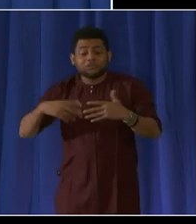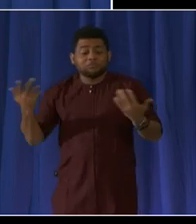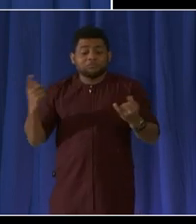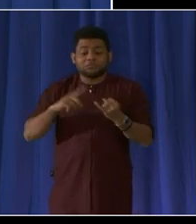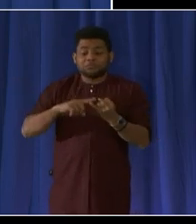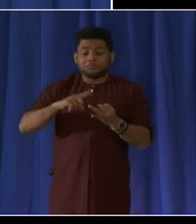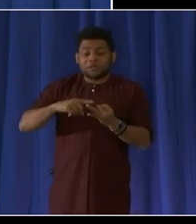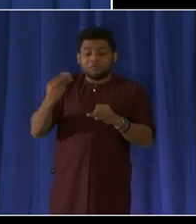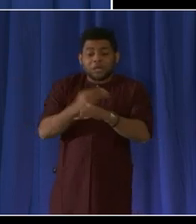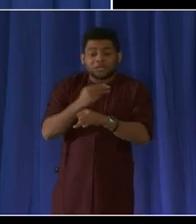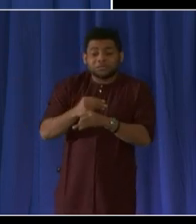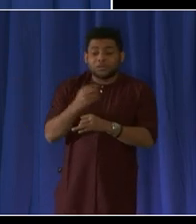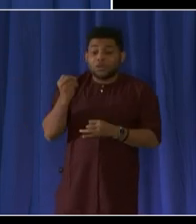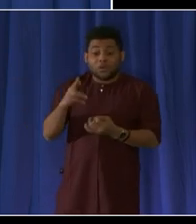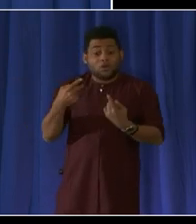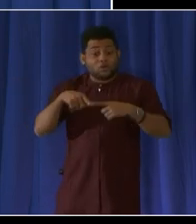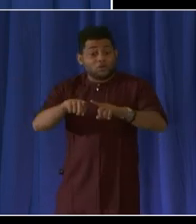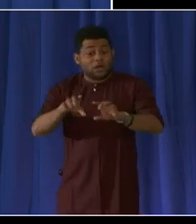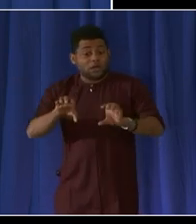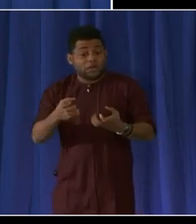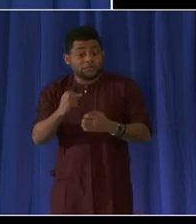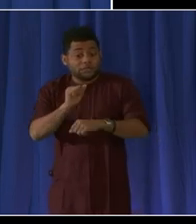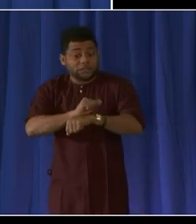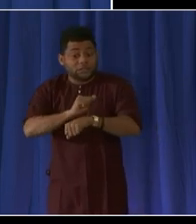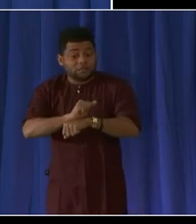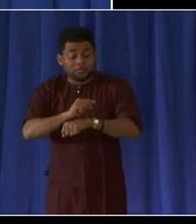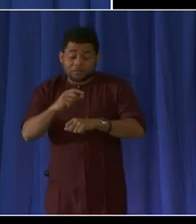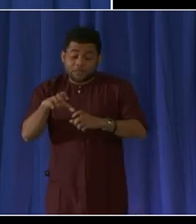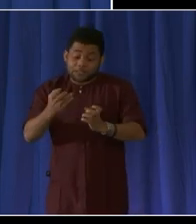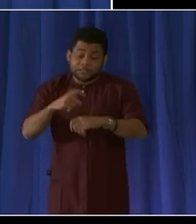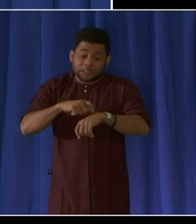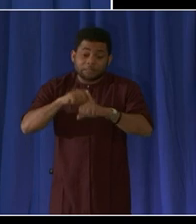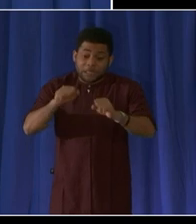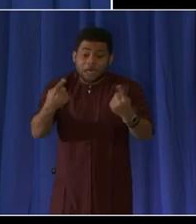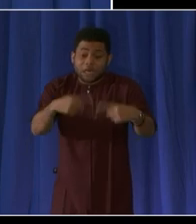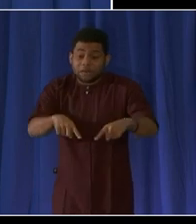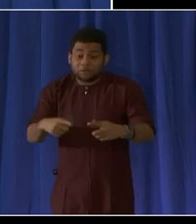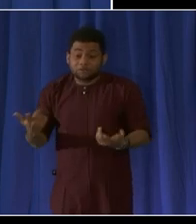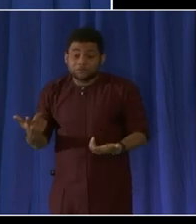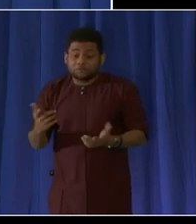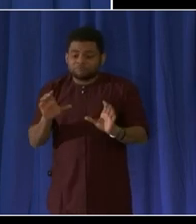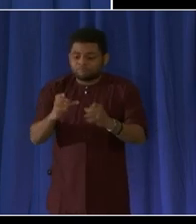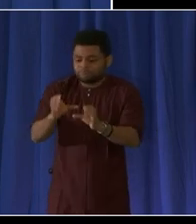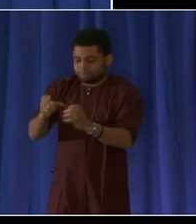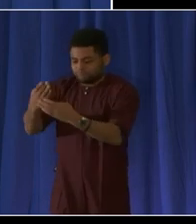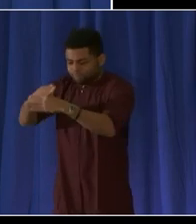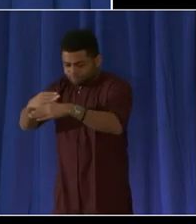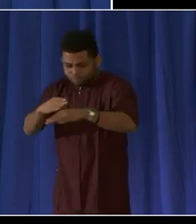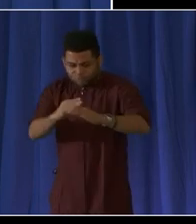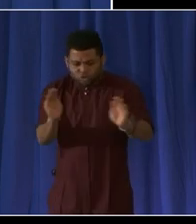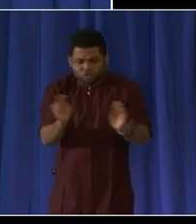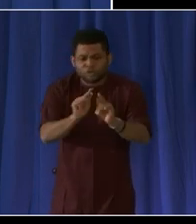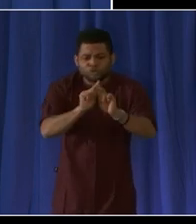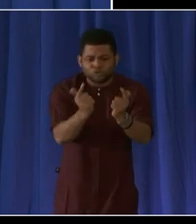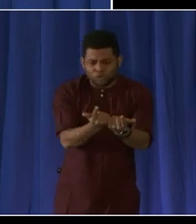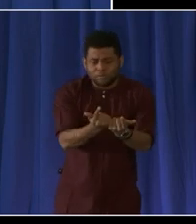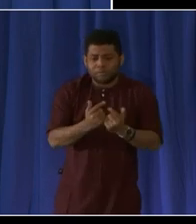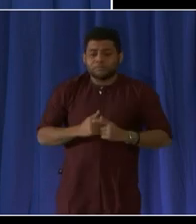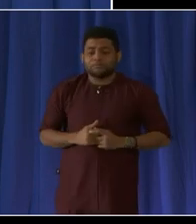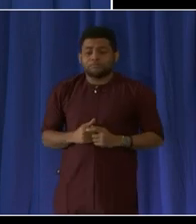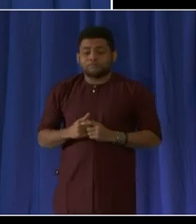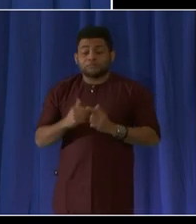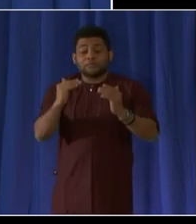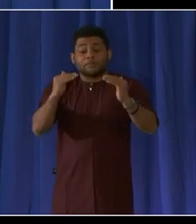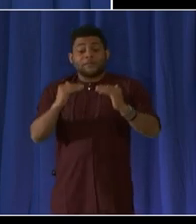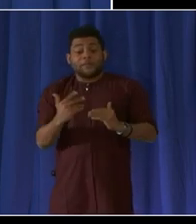or within a regular classroom time as students are organized into small groups. And then finally, there's Tier 3. Tier 3 is